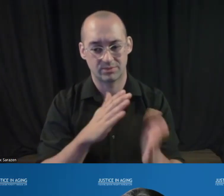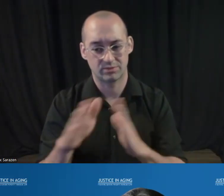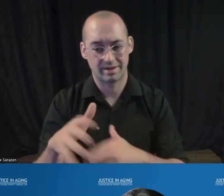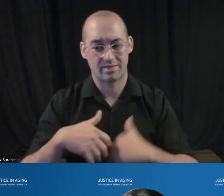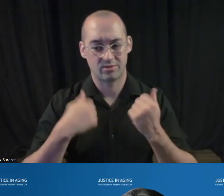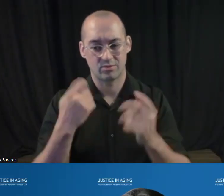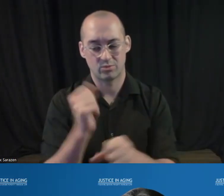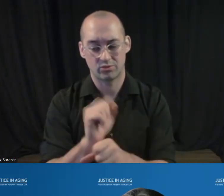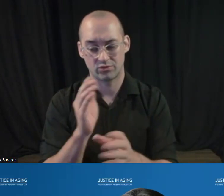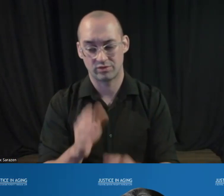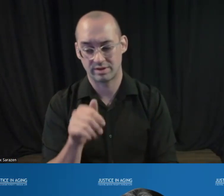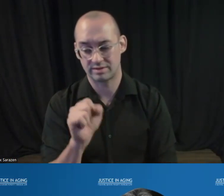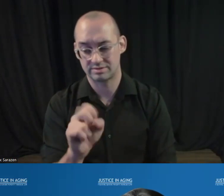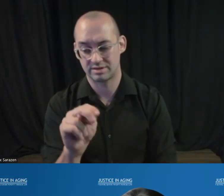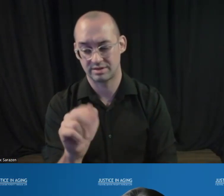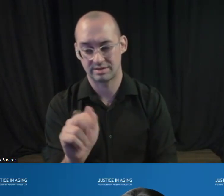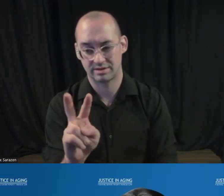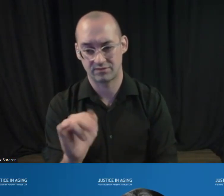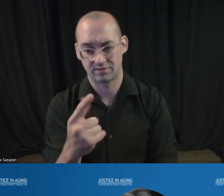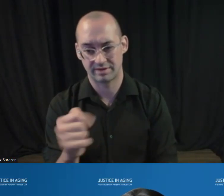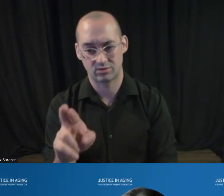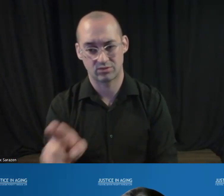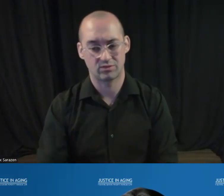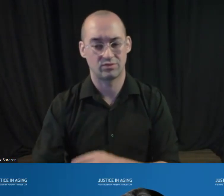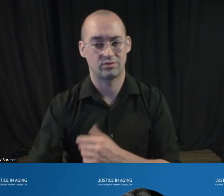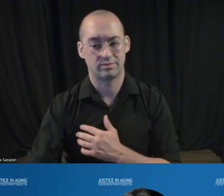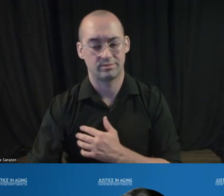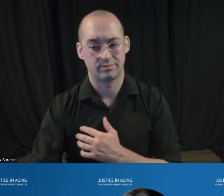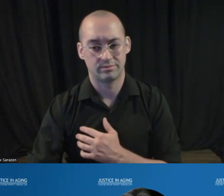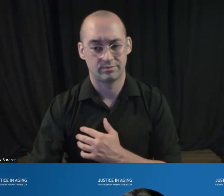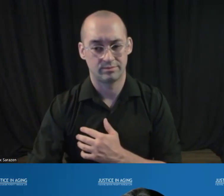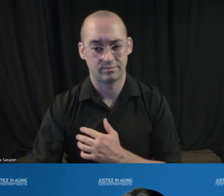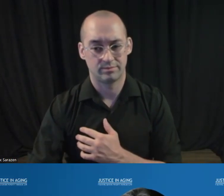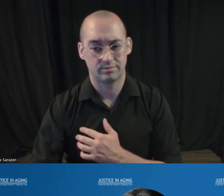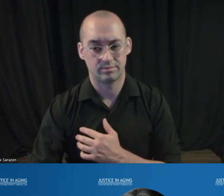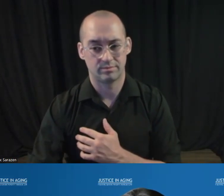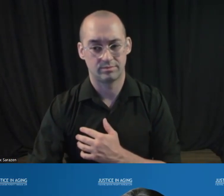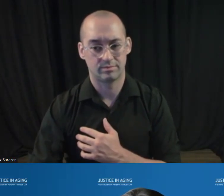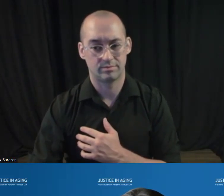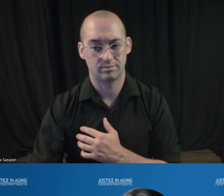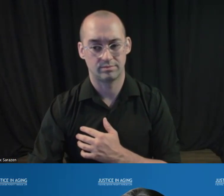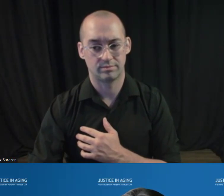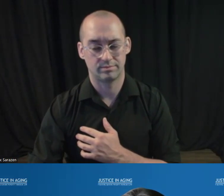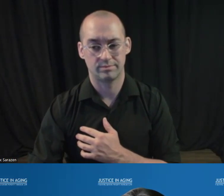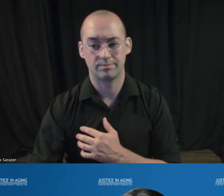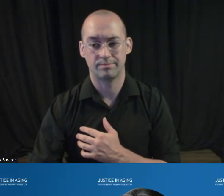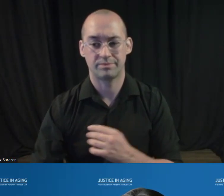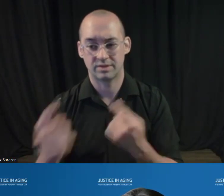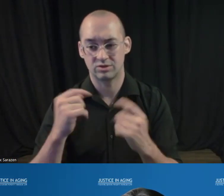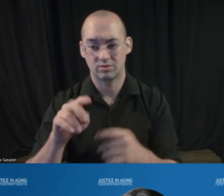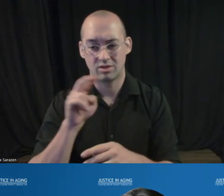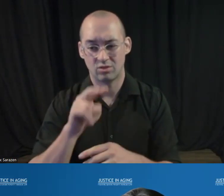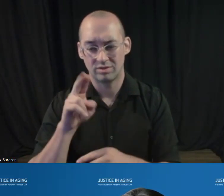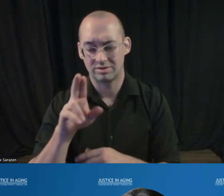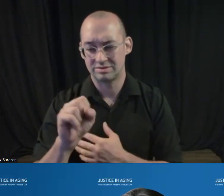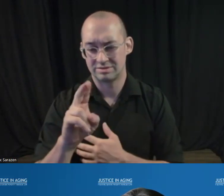a navigator. And we're also trying to look at the sustainability of it through the